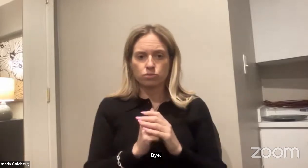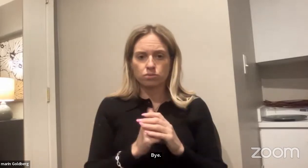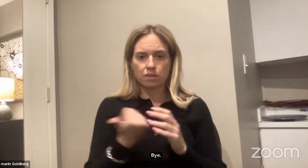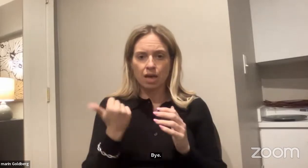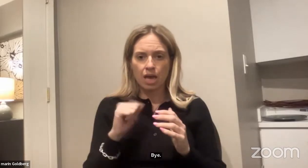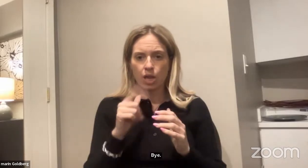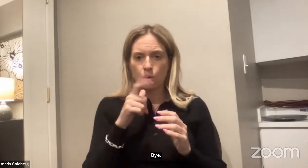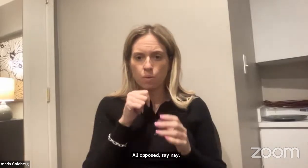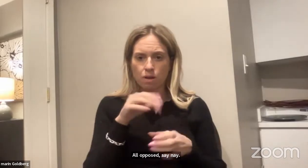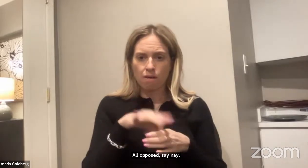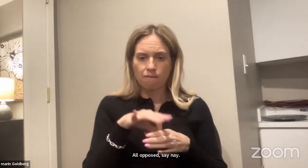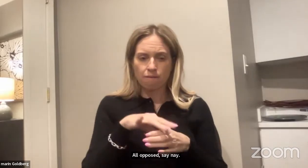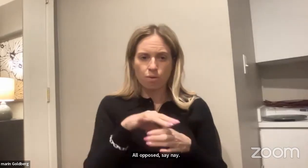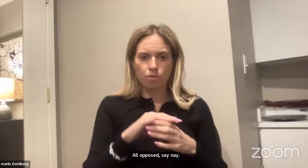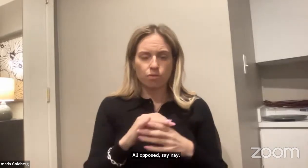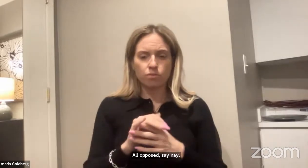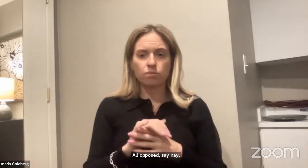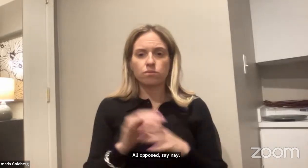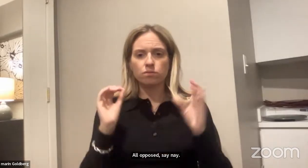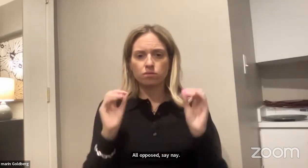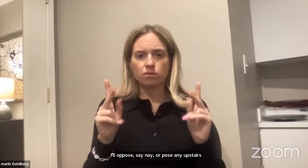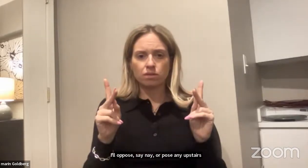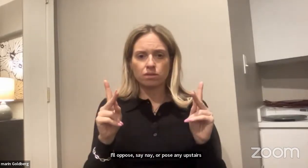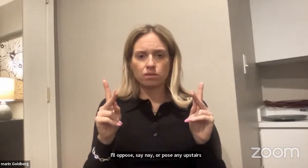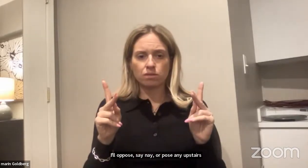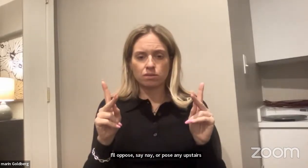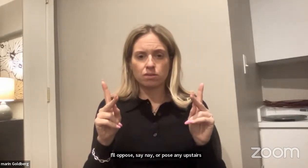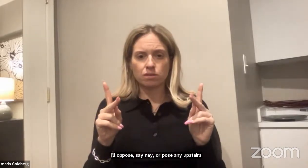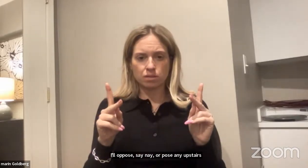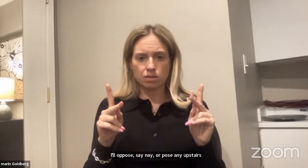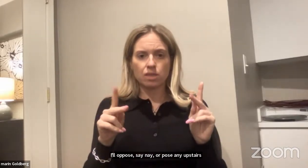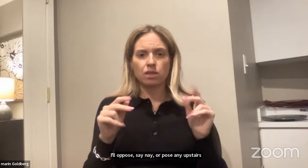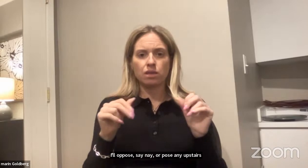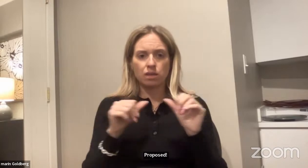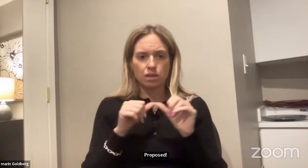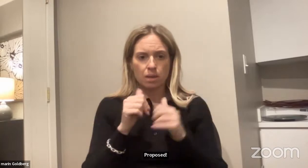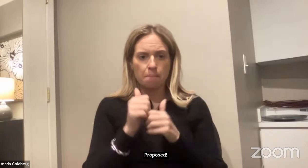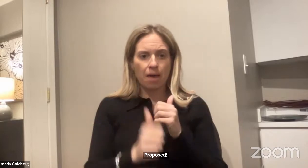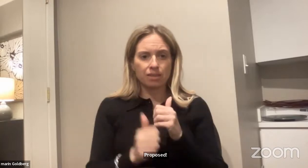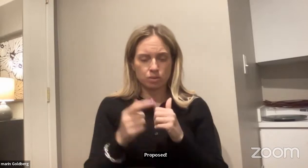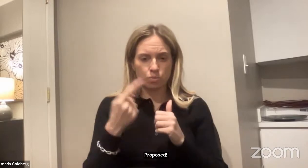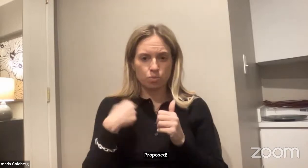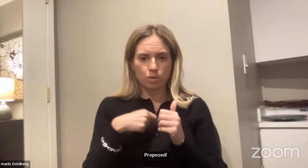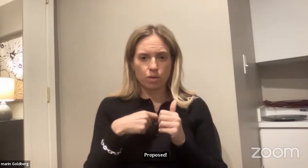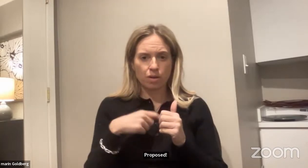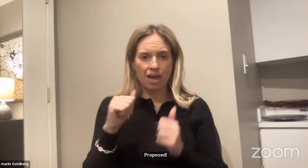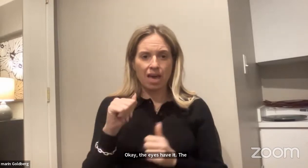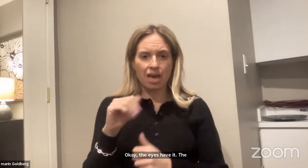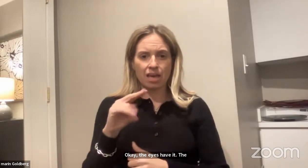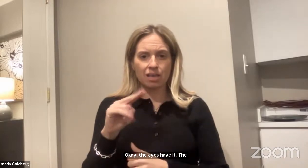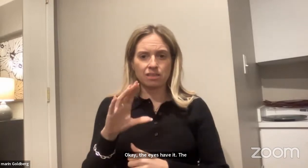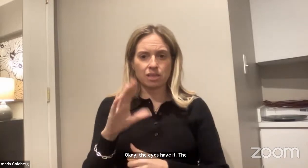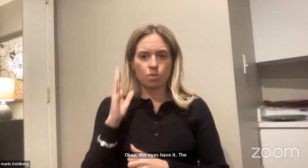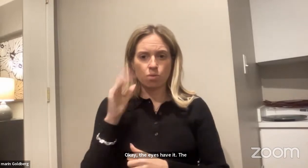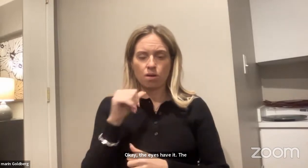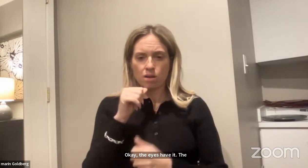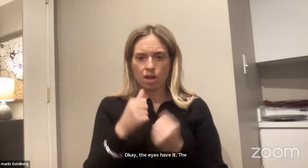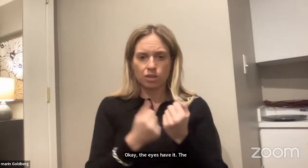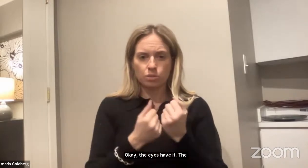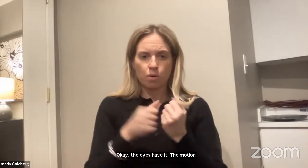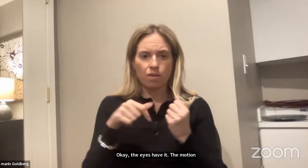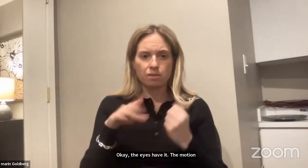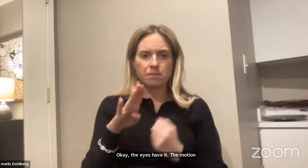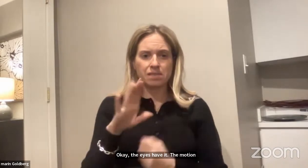abstentions? Okay, the ayes have it. The motion passes. ANC 5D will not support this BZA